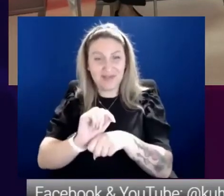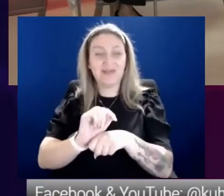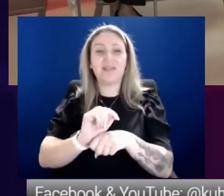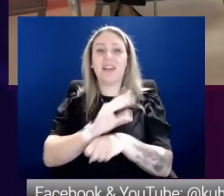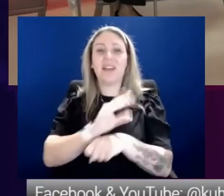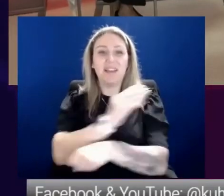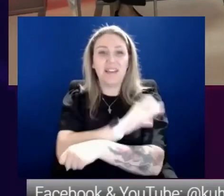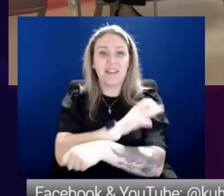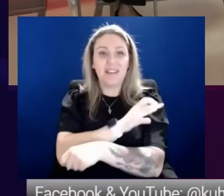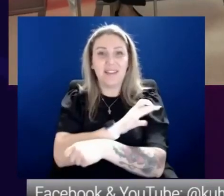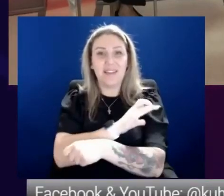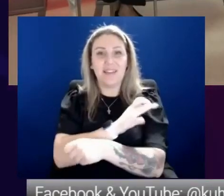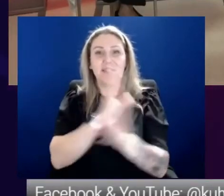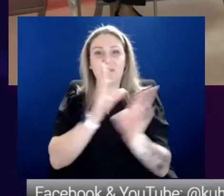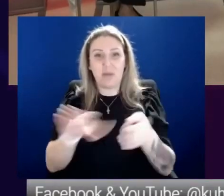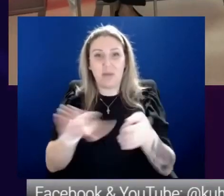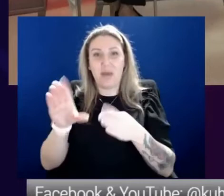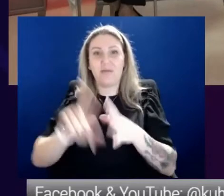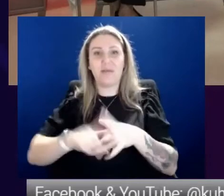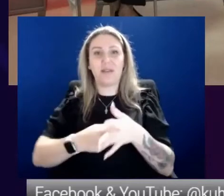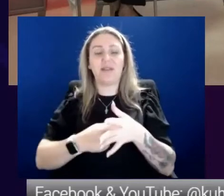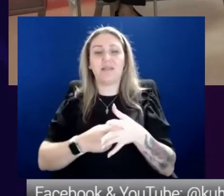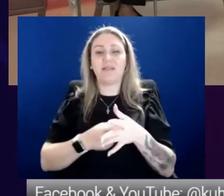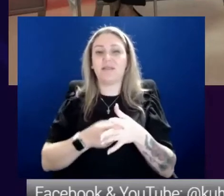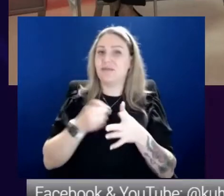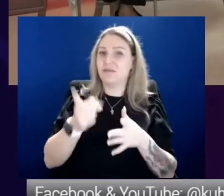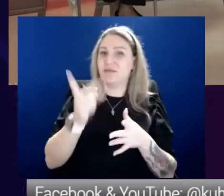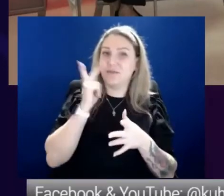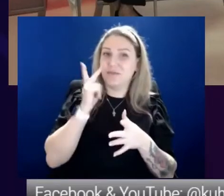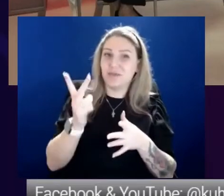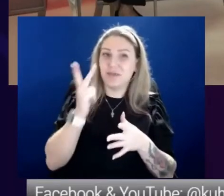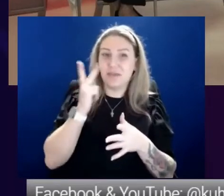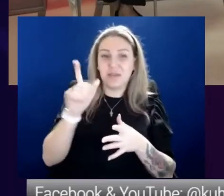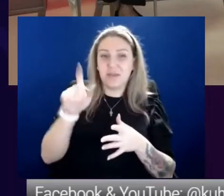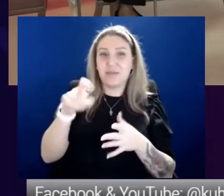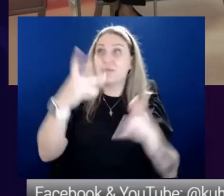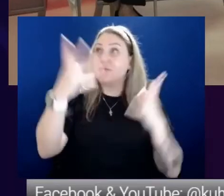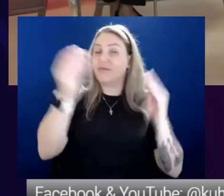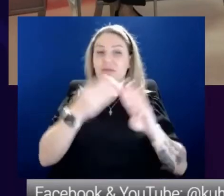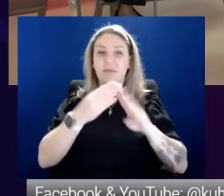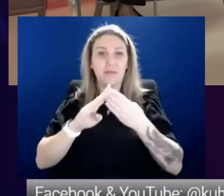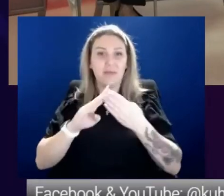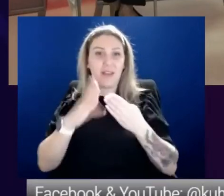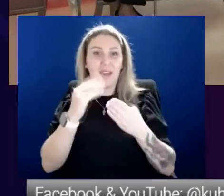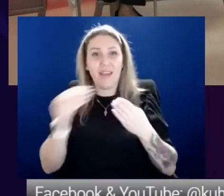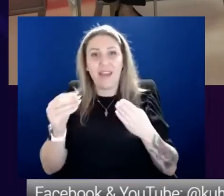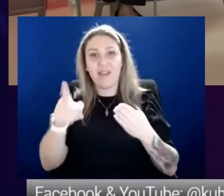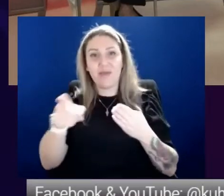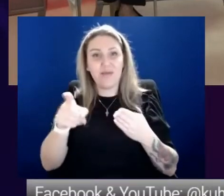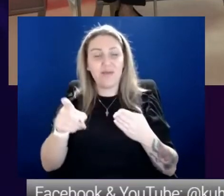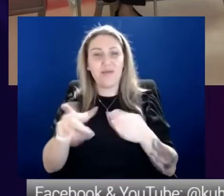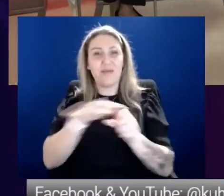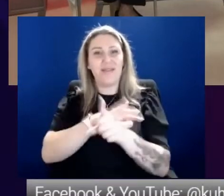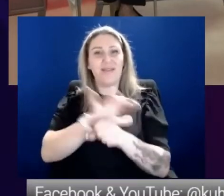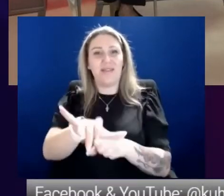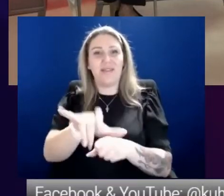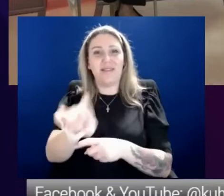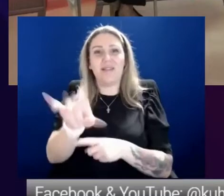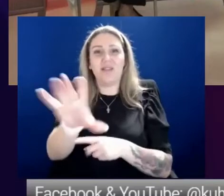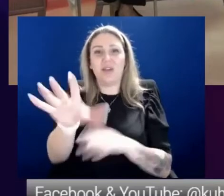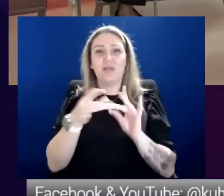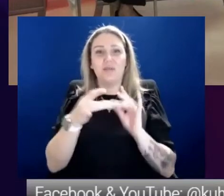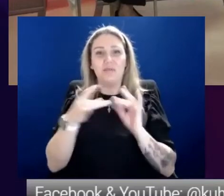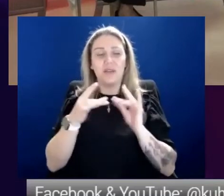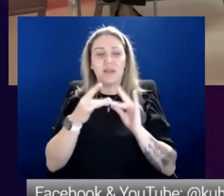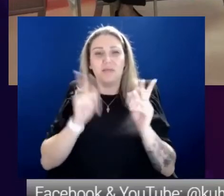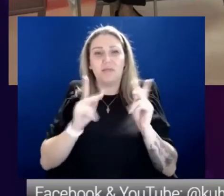Beginnings, right? You saw a need in the community and you went and filled that need. What would be your message to people watching who want